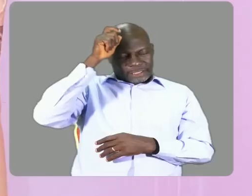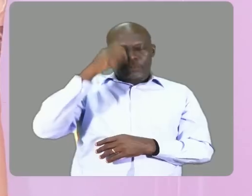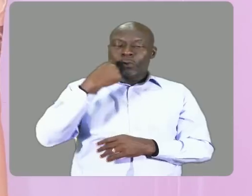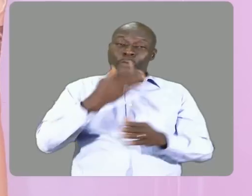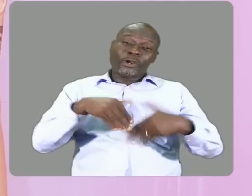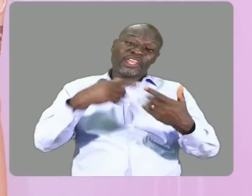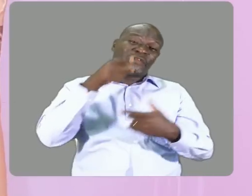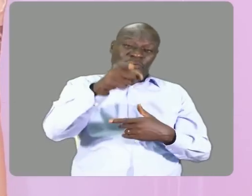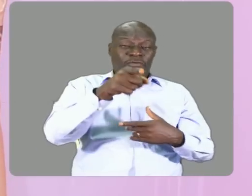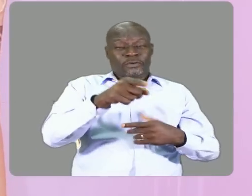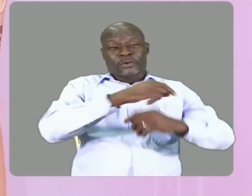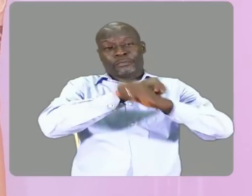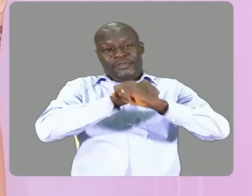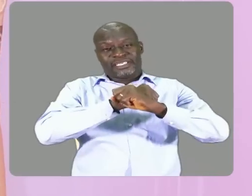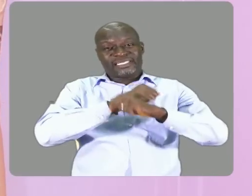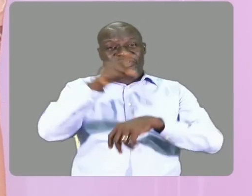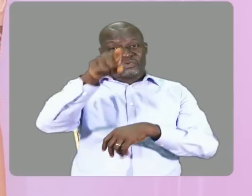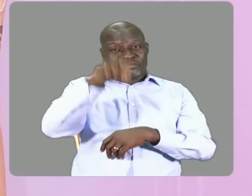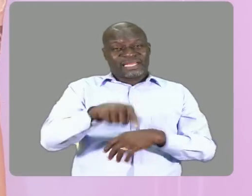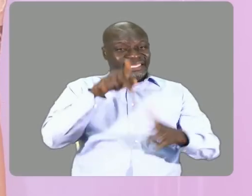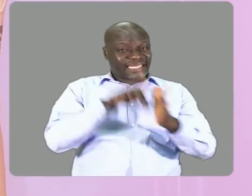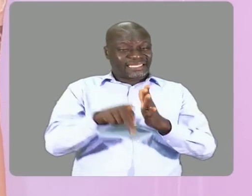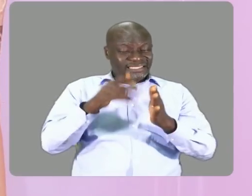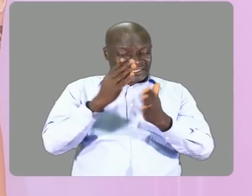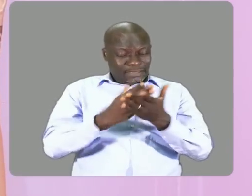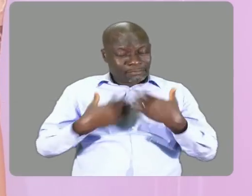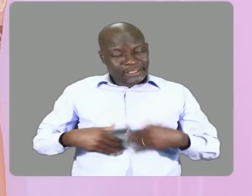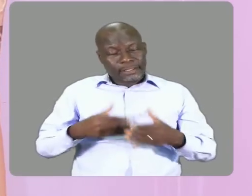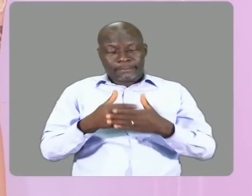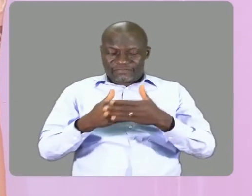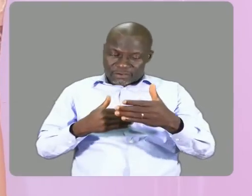ho ansa na wo wa ma wo enkwa odofo awu tie me